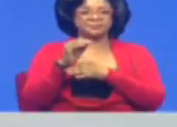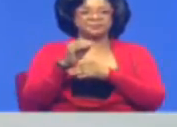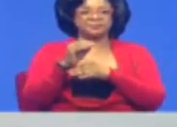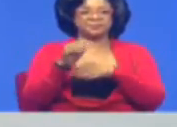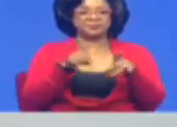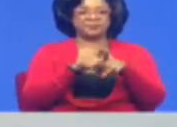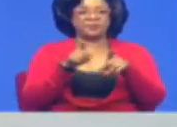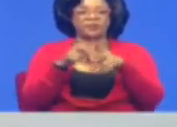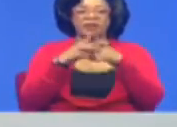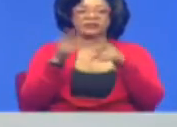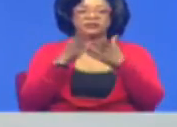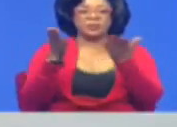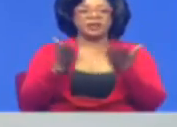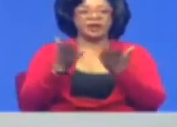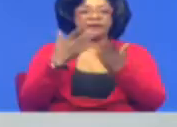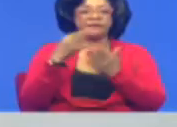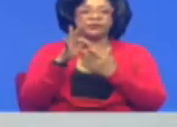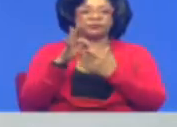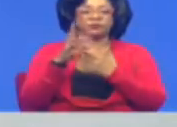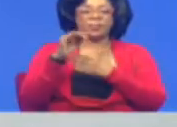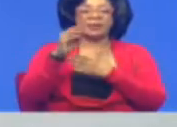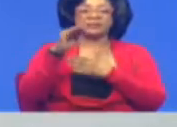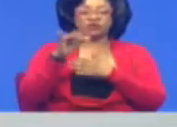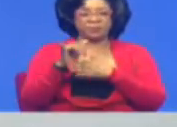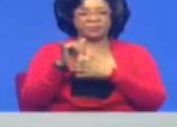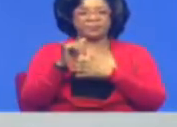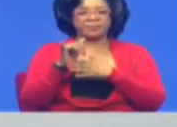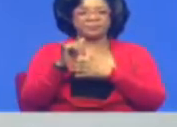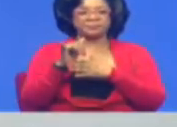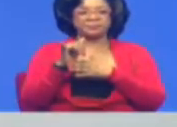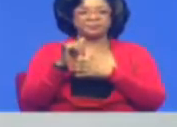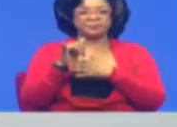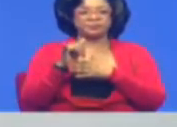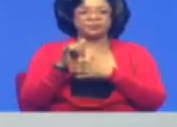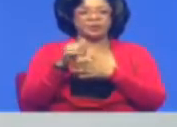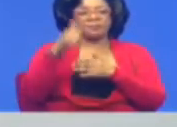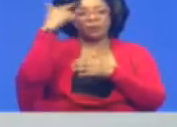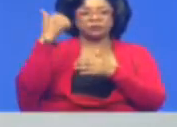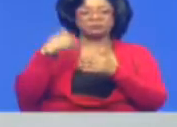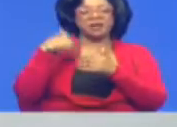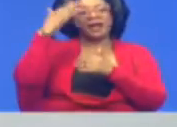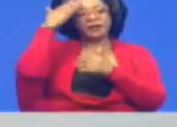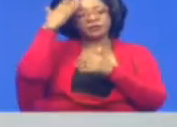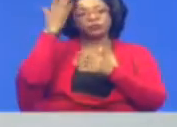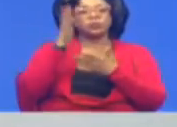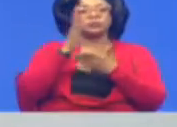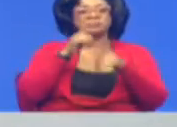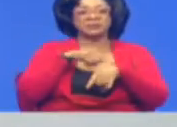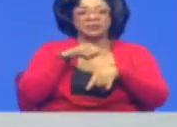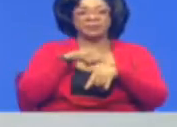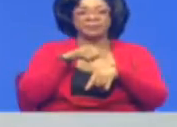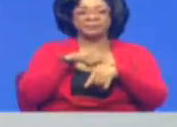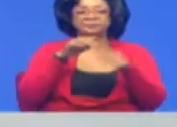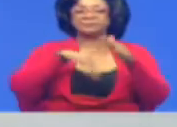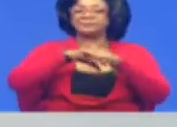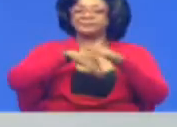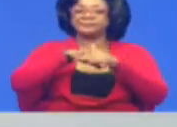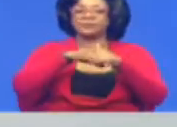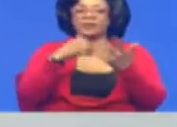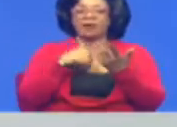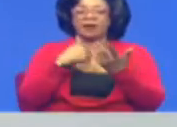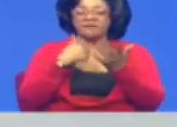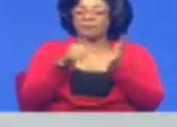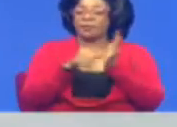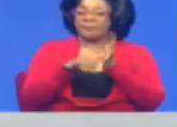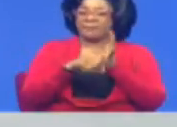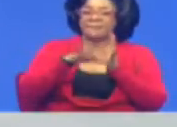Tunisian for Confederation Cup, okay? And so I know sometimes and the football have a small problem, but